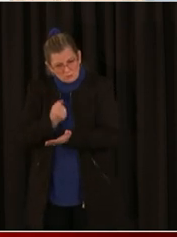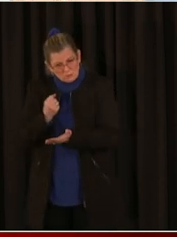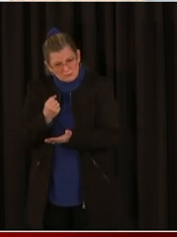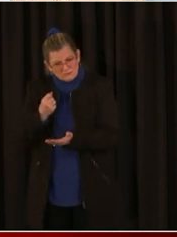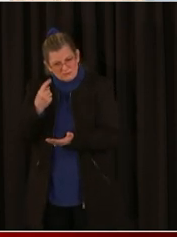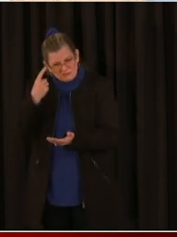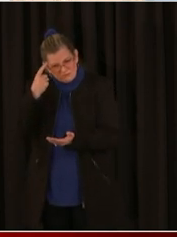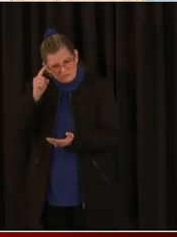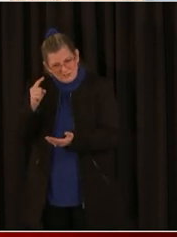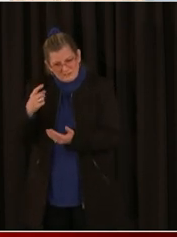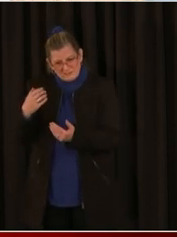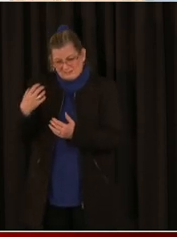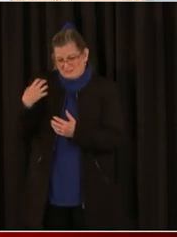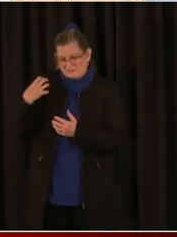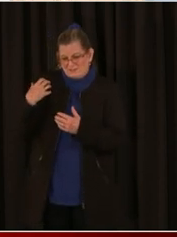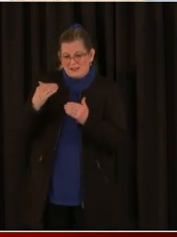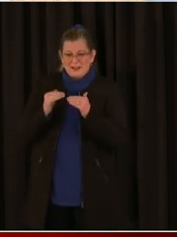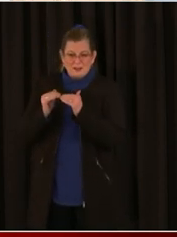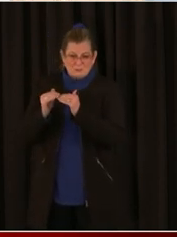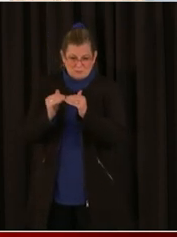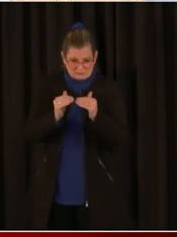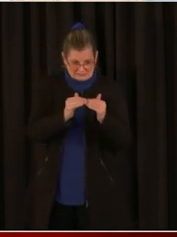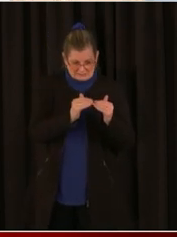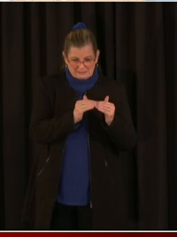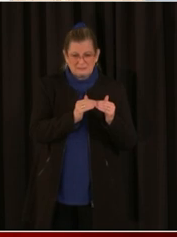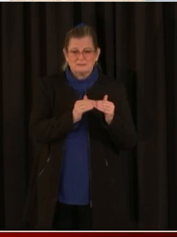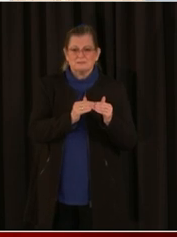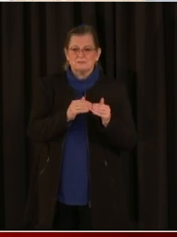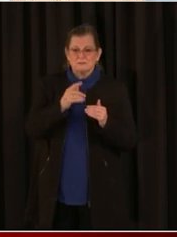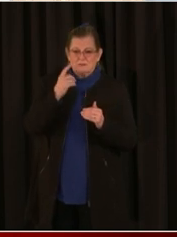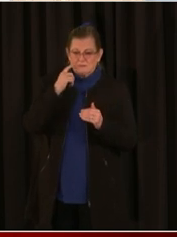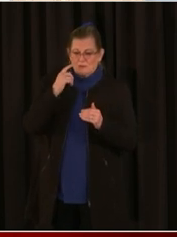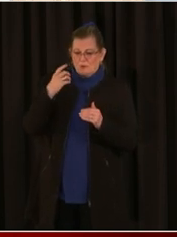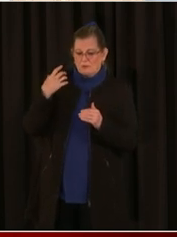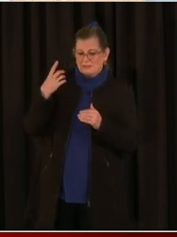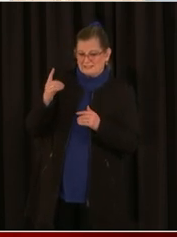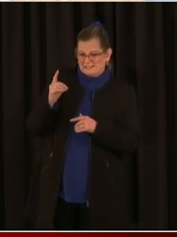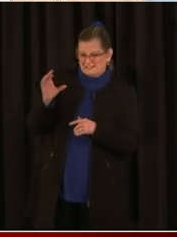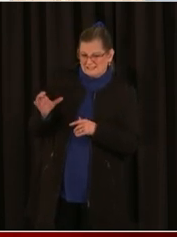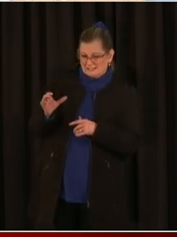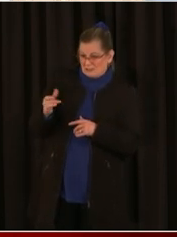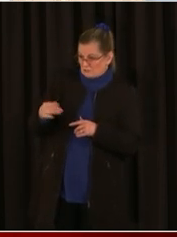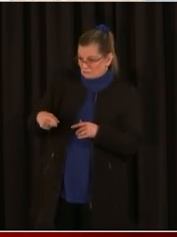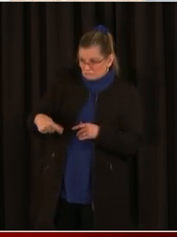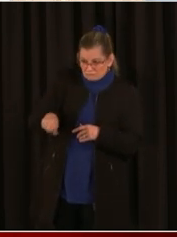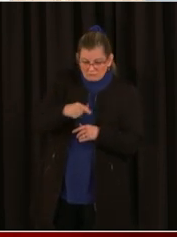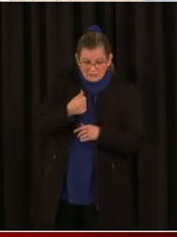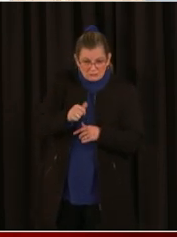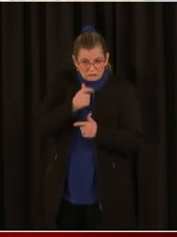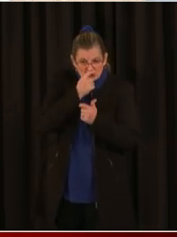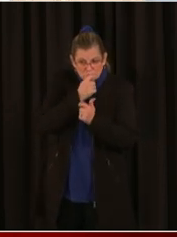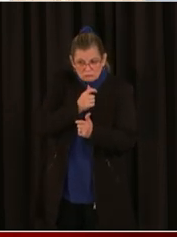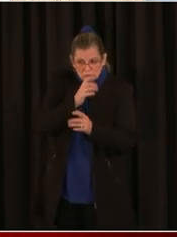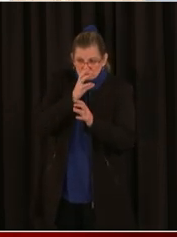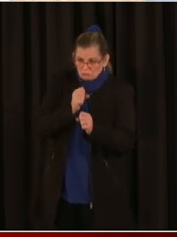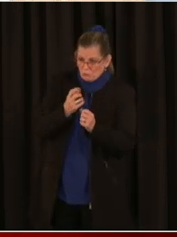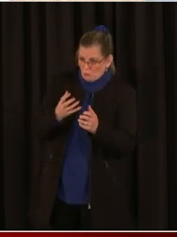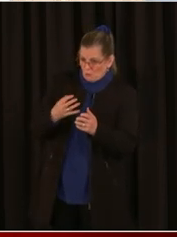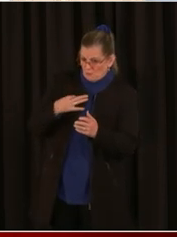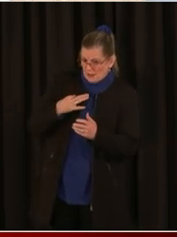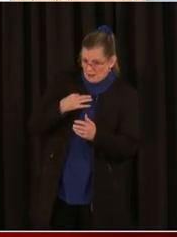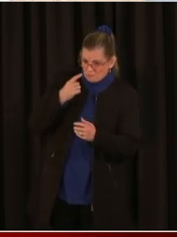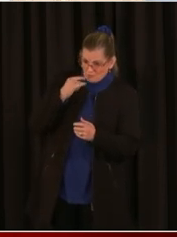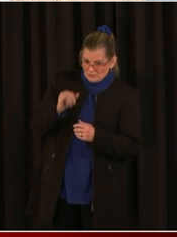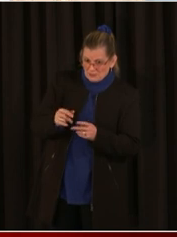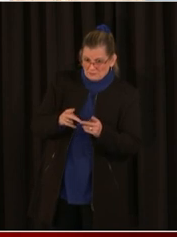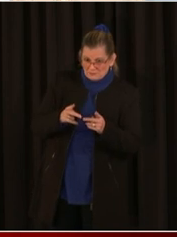the Chief Equity Officer for the District of Columbia. So if you're interested in applying or sharing this